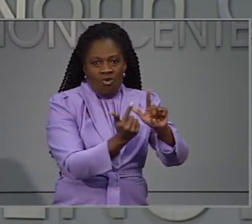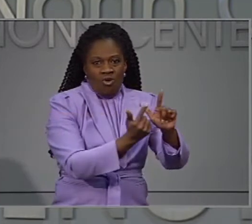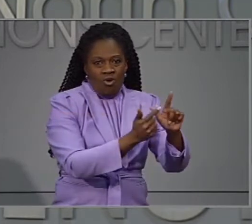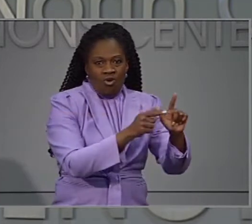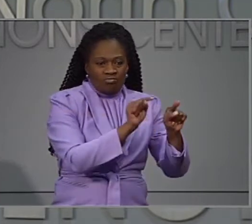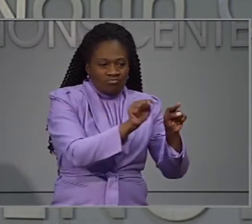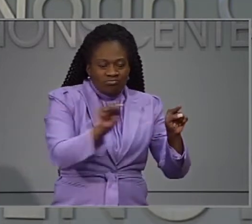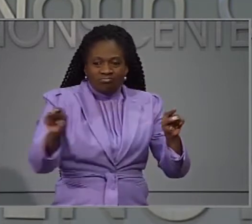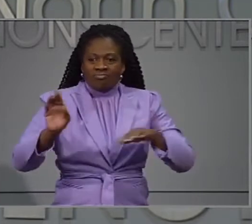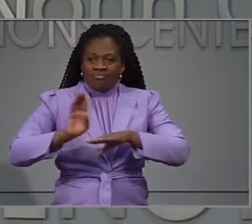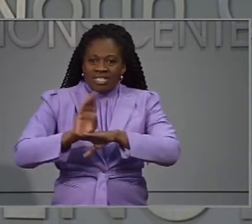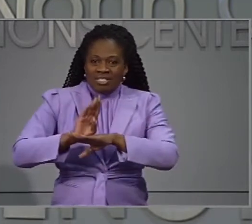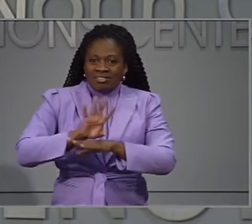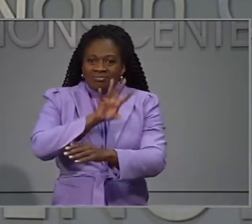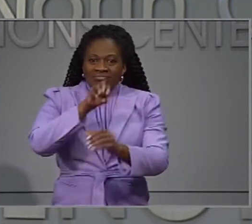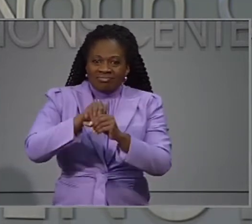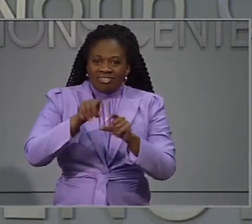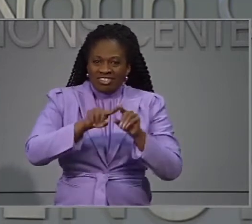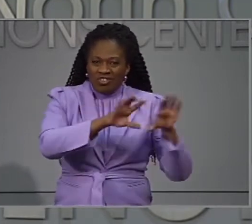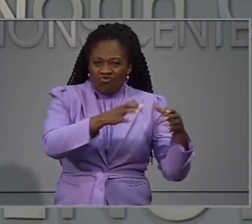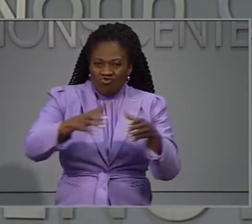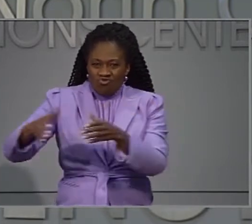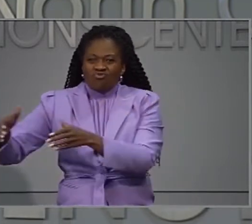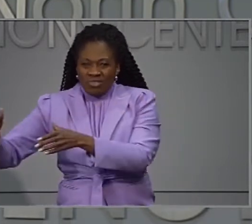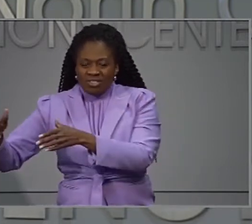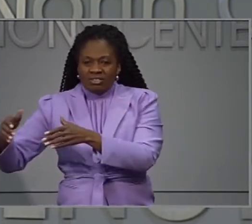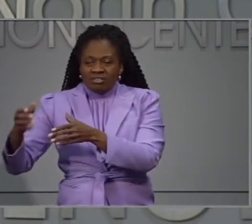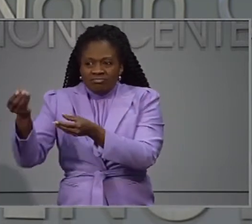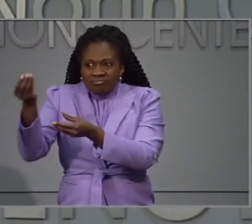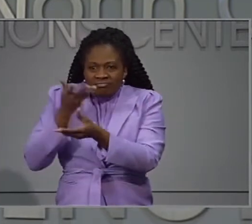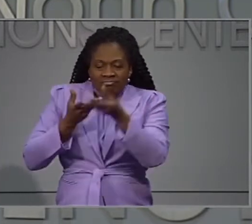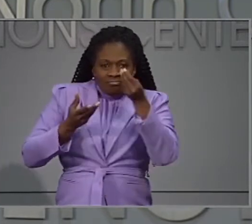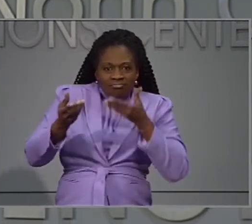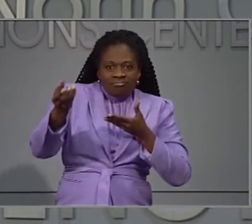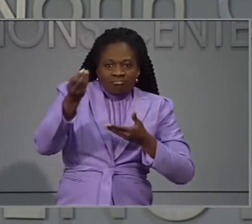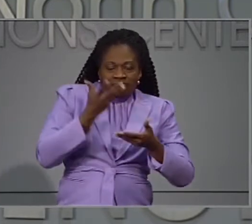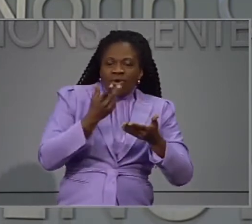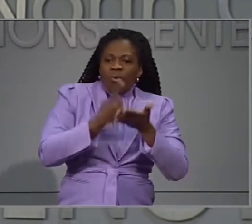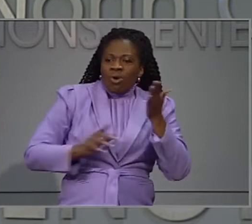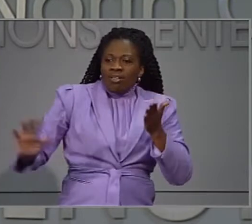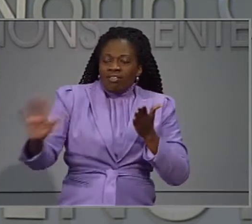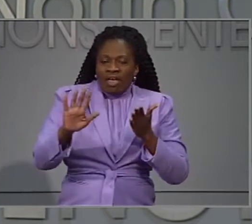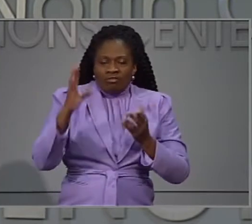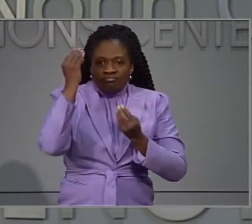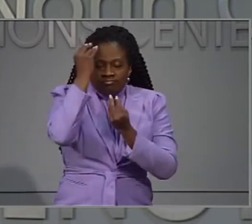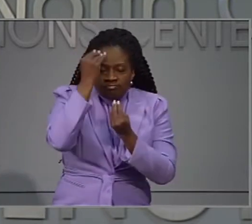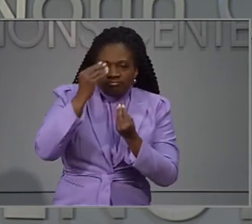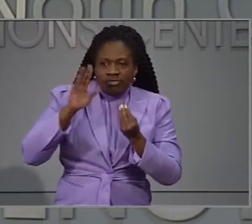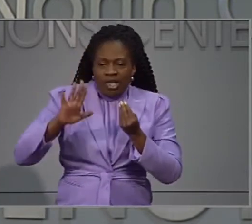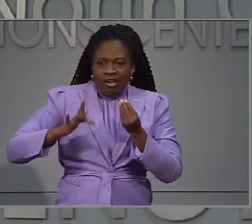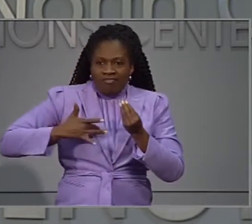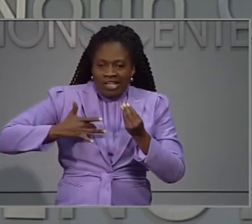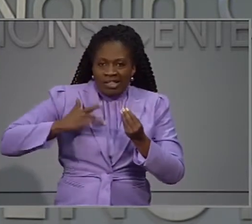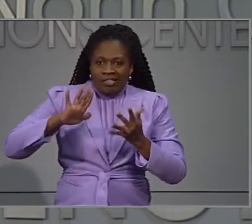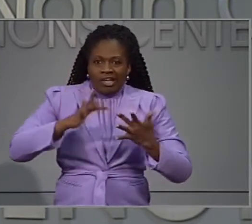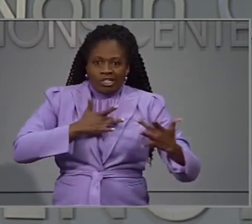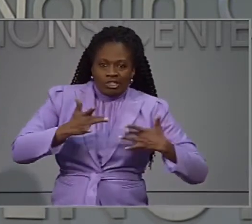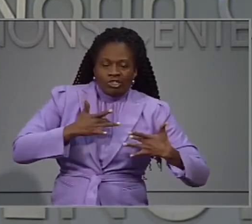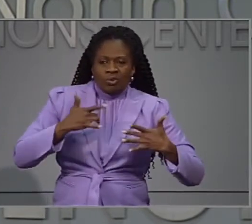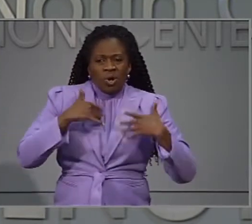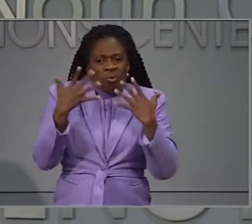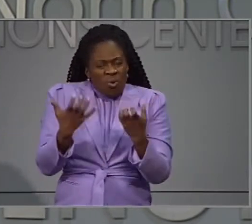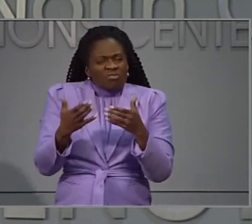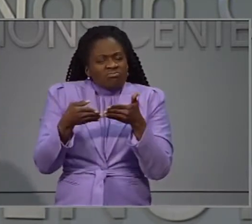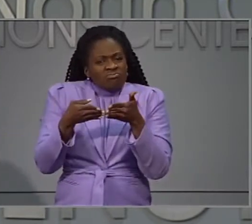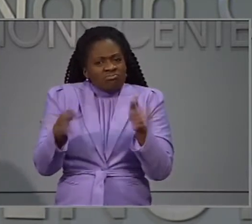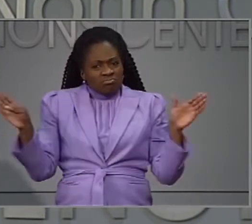entities and businesses within those entities to let us know what they're thinking, because we do want to open up